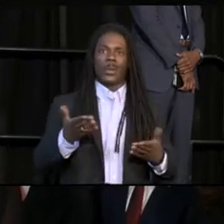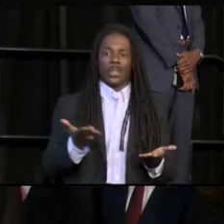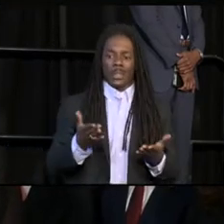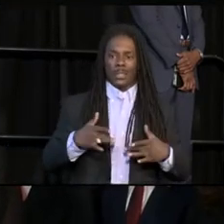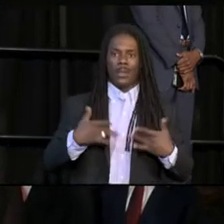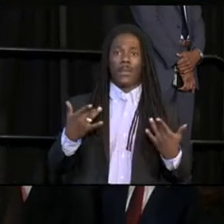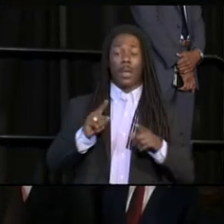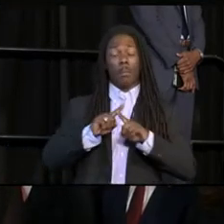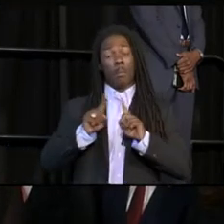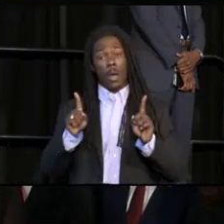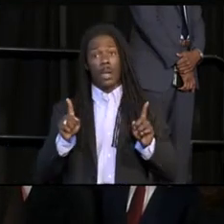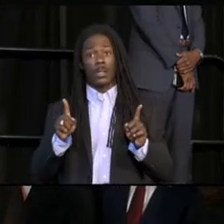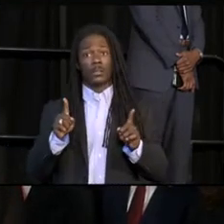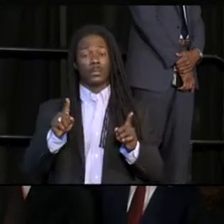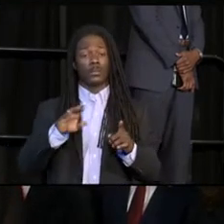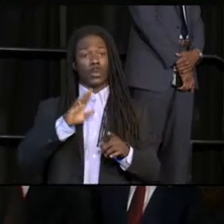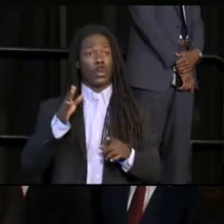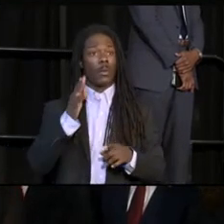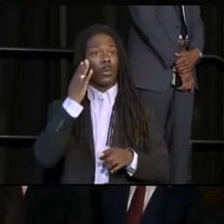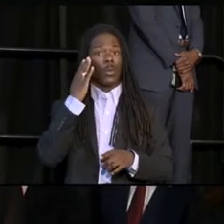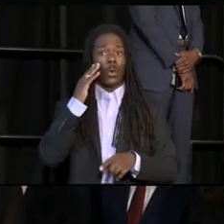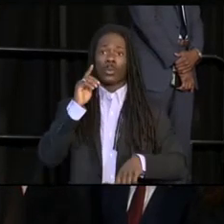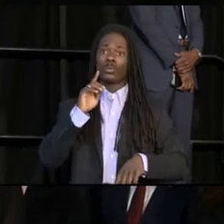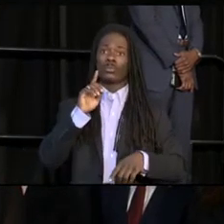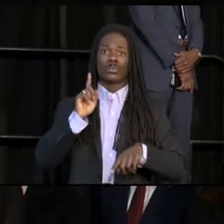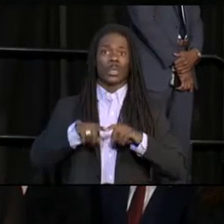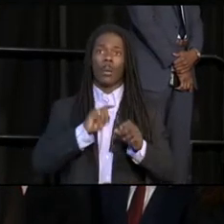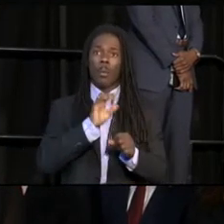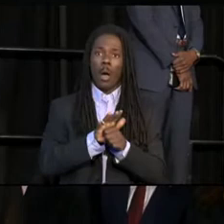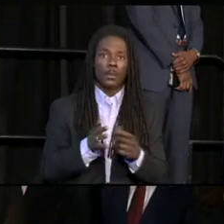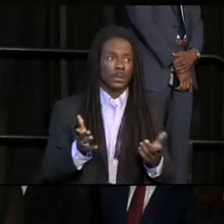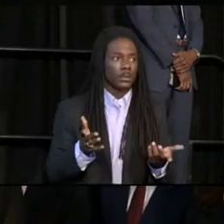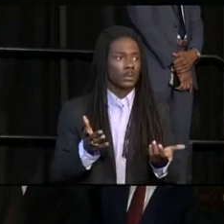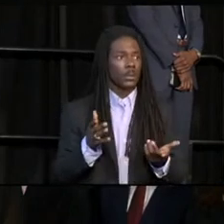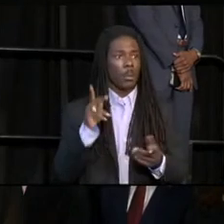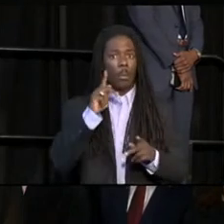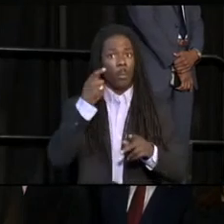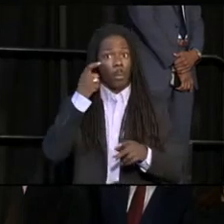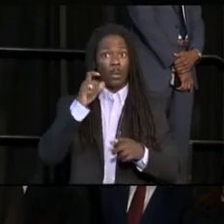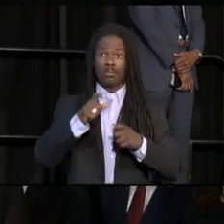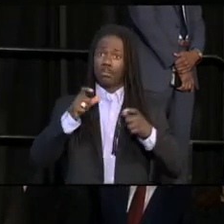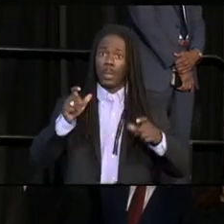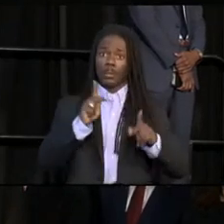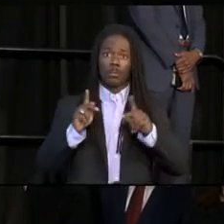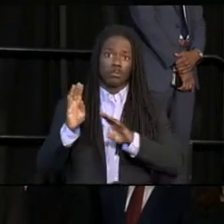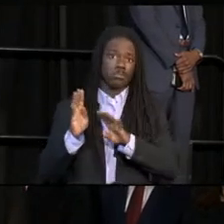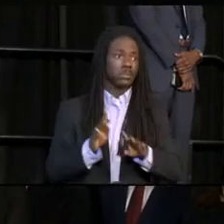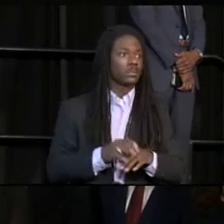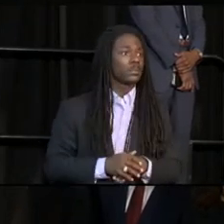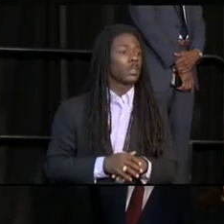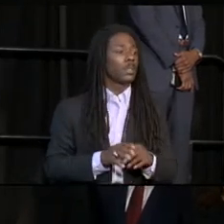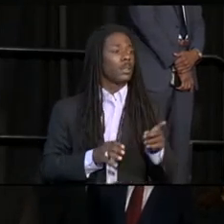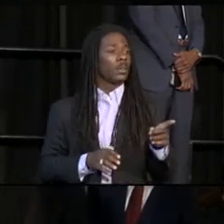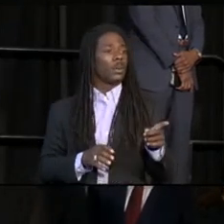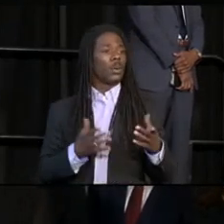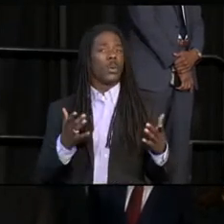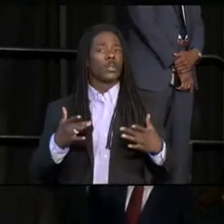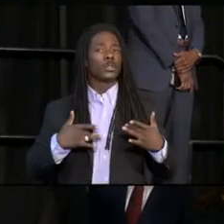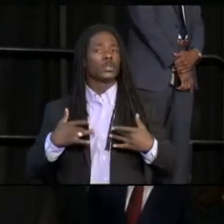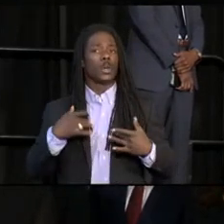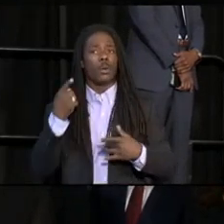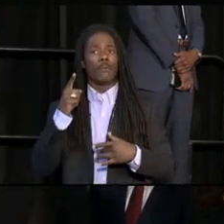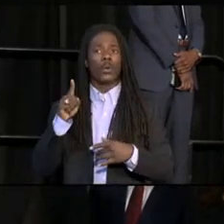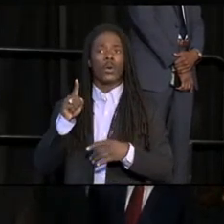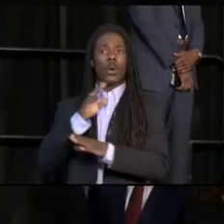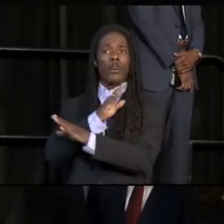there's the potential for inconvenience because of the number of folks that are coming. Chief Boyer, can I ask you, What are your concerns about protection for the